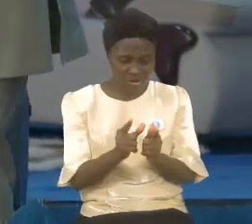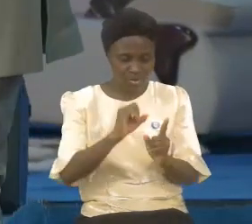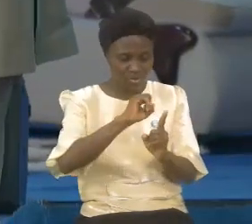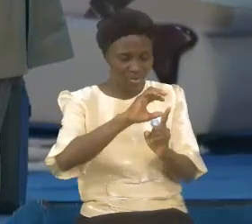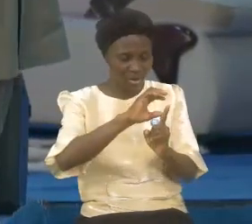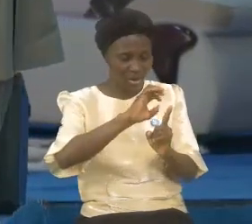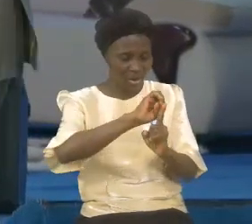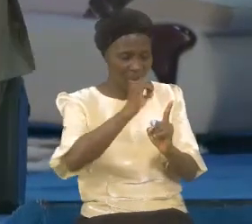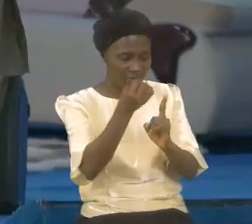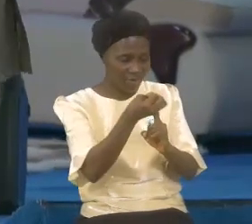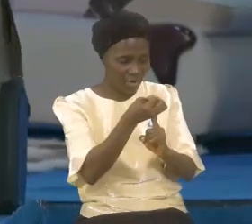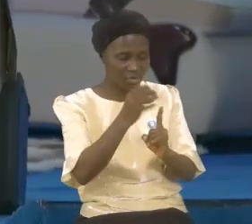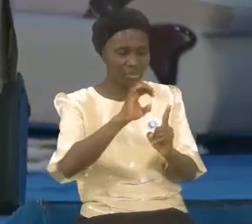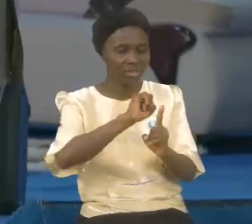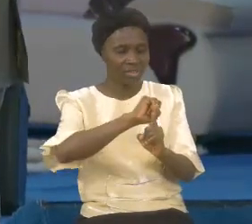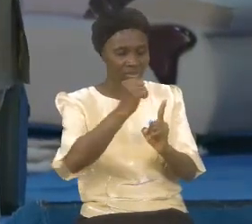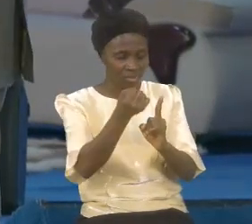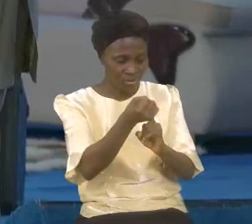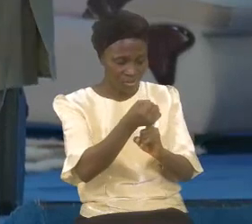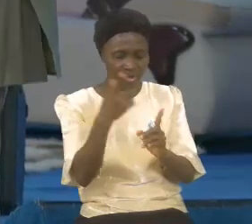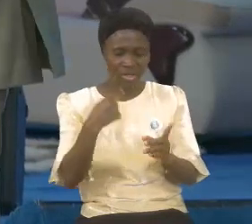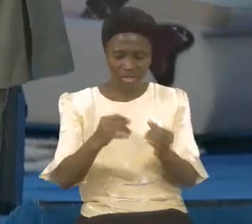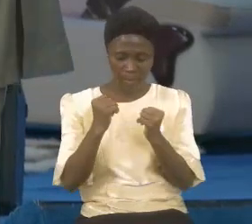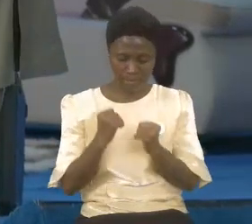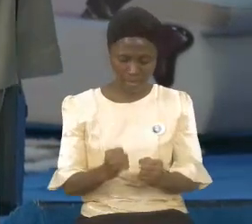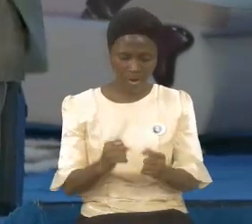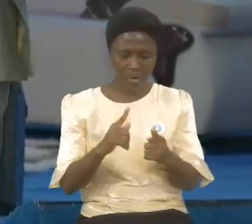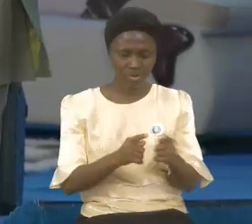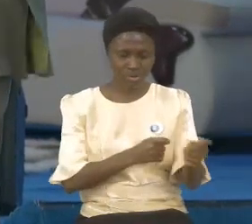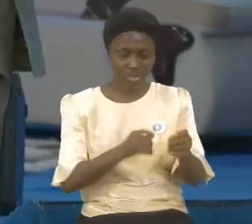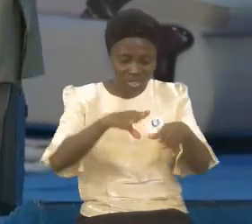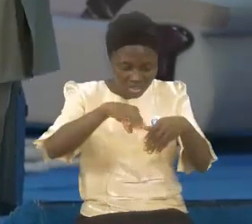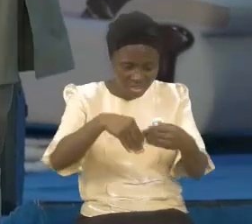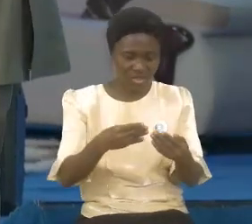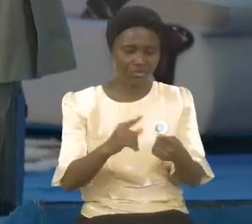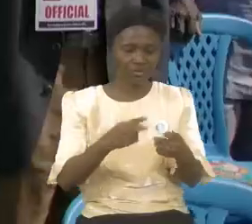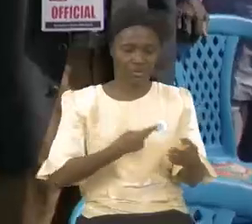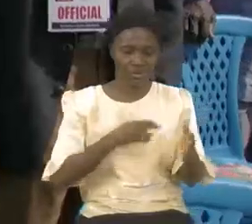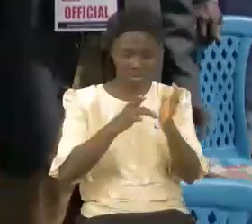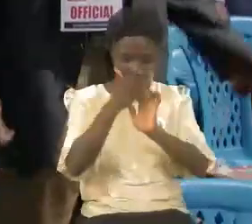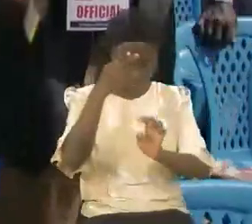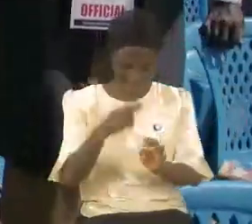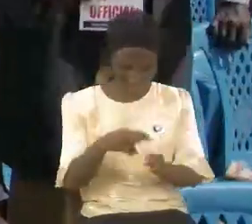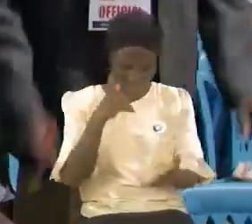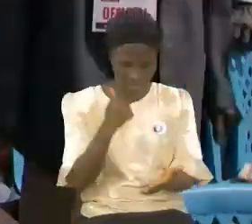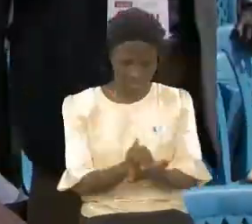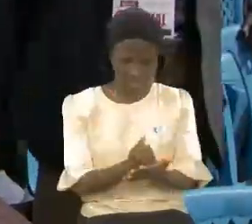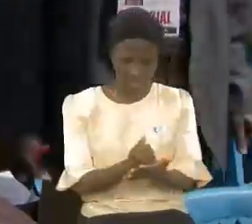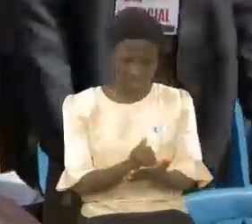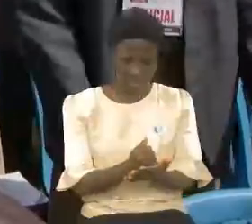little situation, the power to reign, grant unto us in Jesus' name.